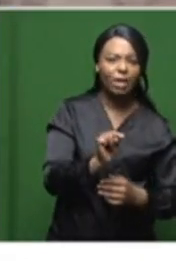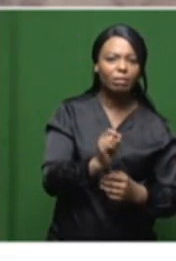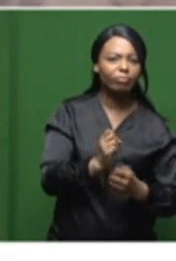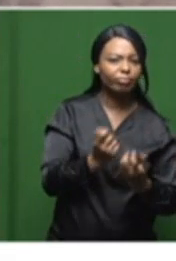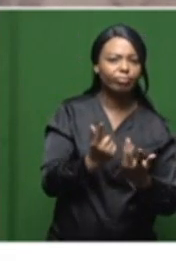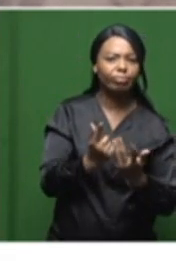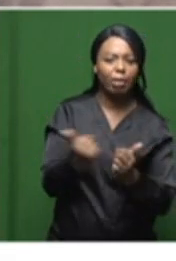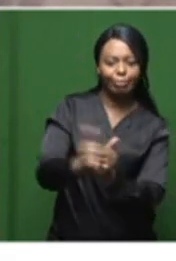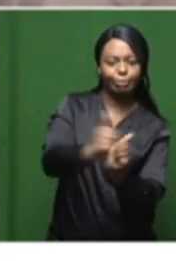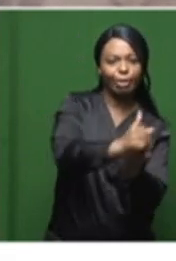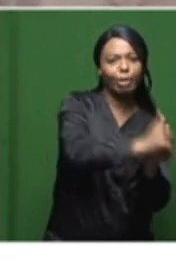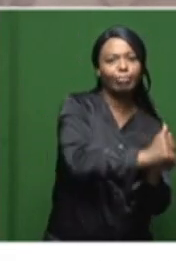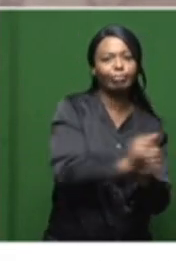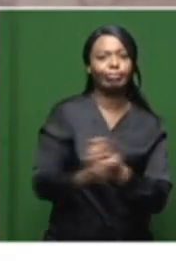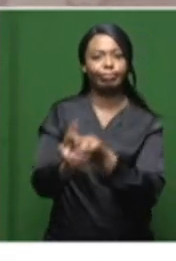know,